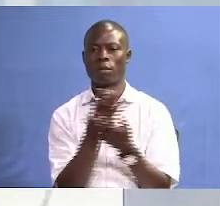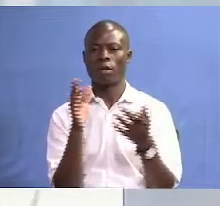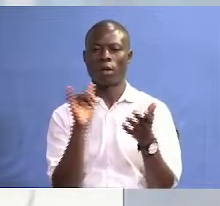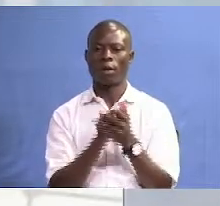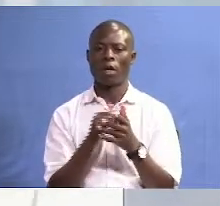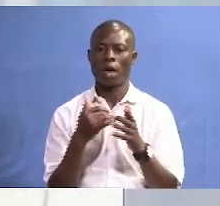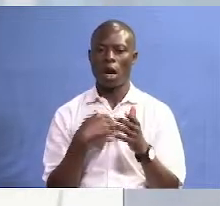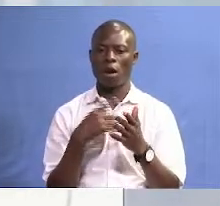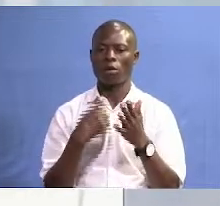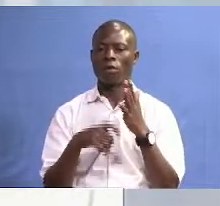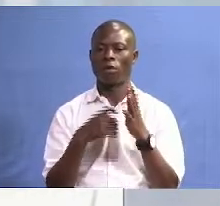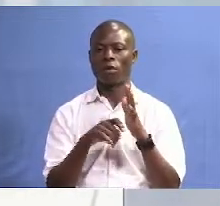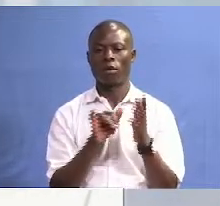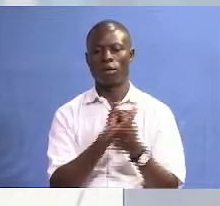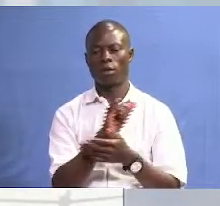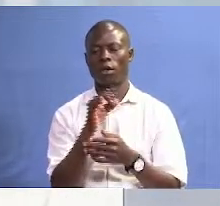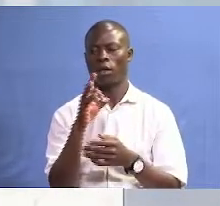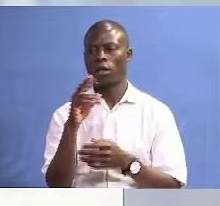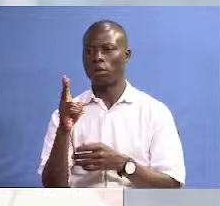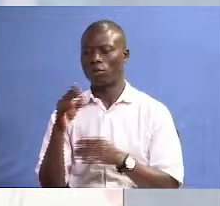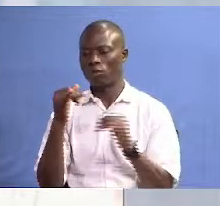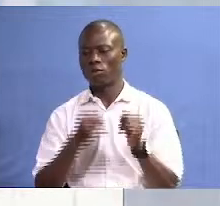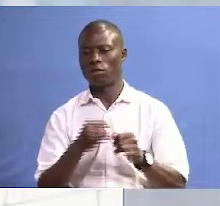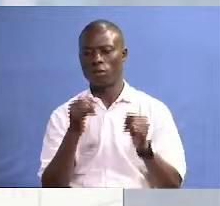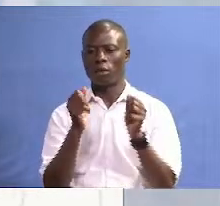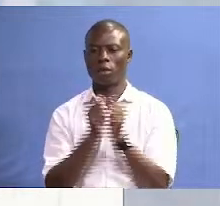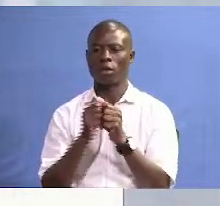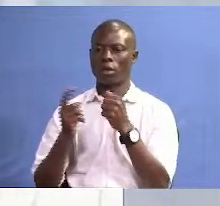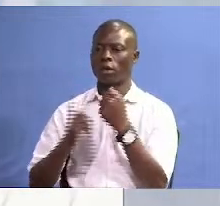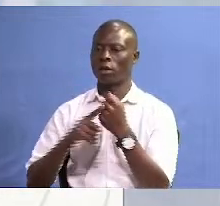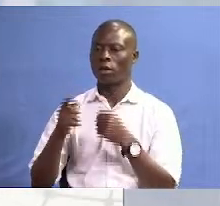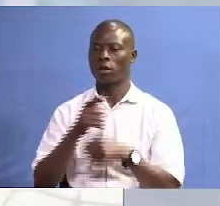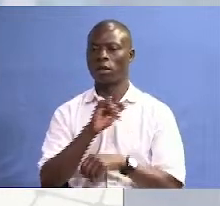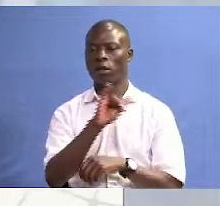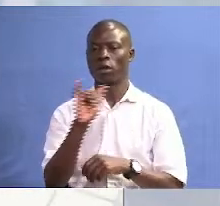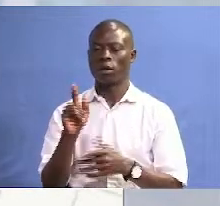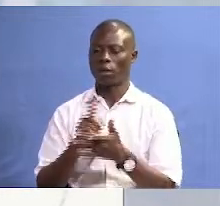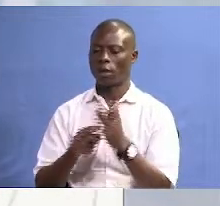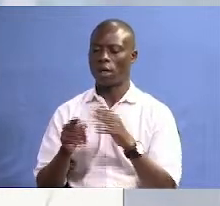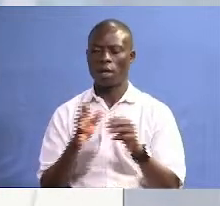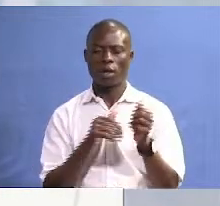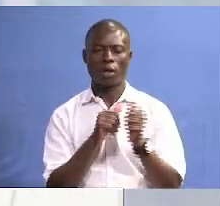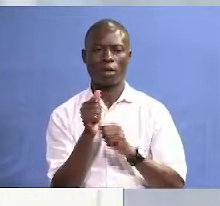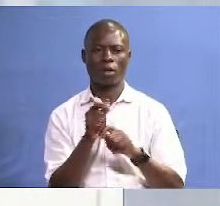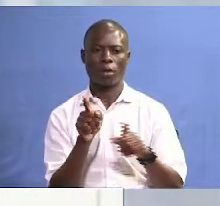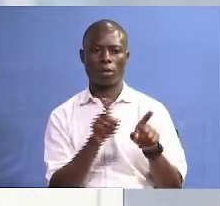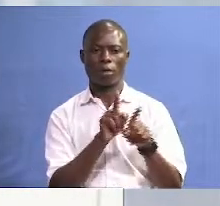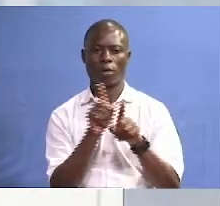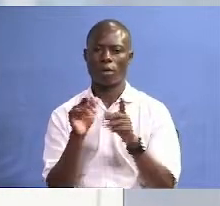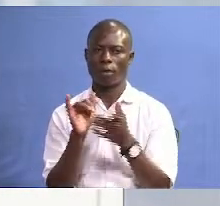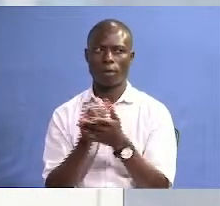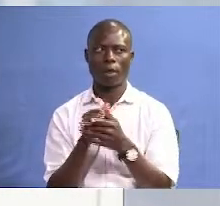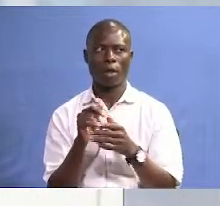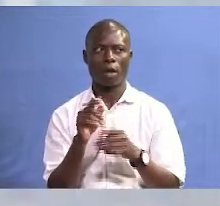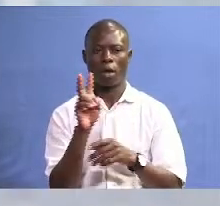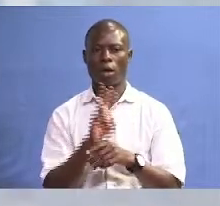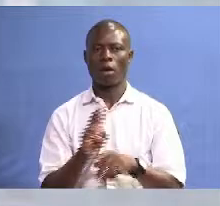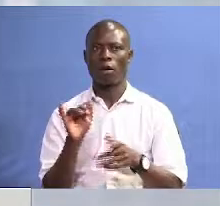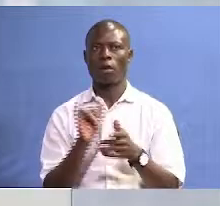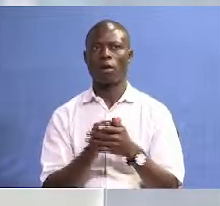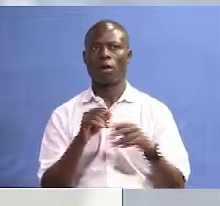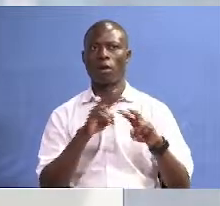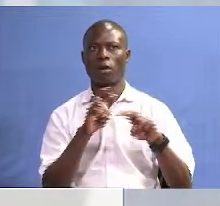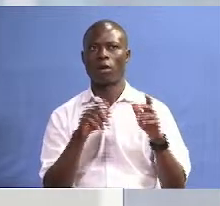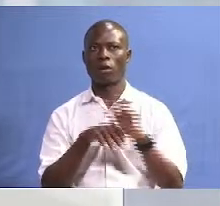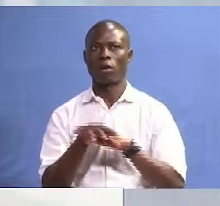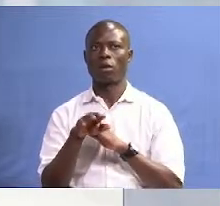already charged 32 individuals for 16 incidents and are now pursuing more perpetrators of the violence. Let's get more from